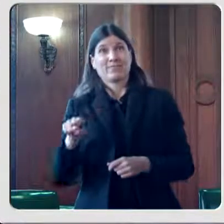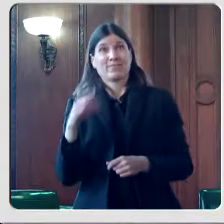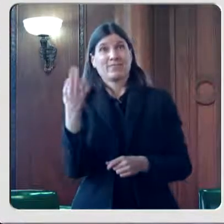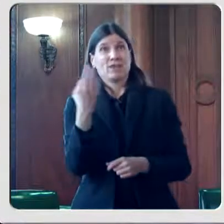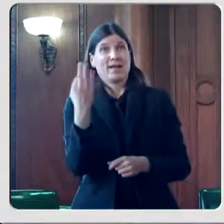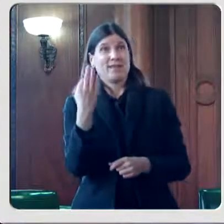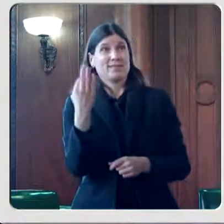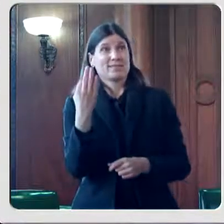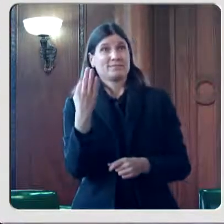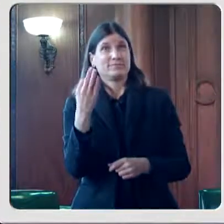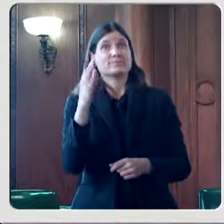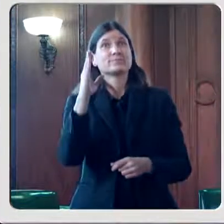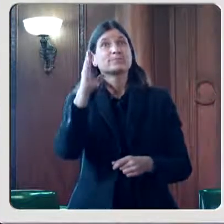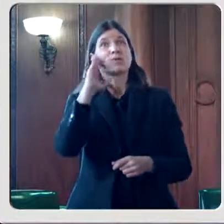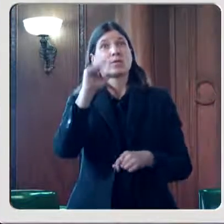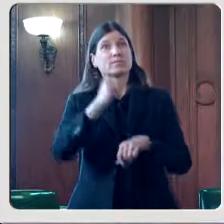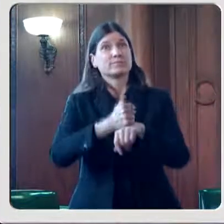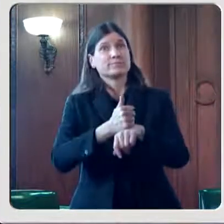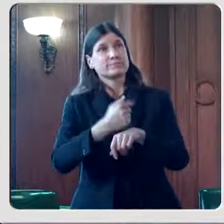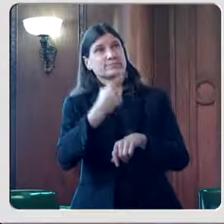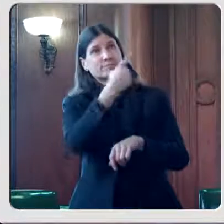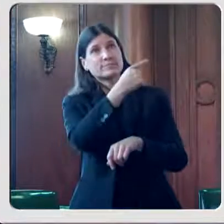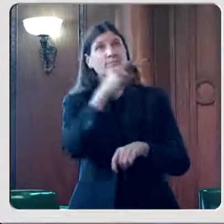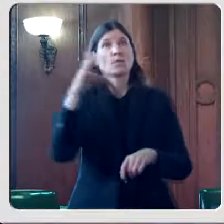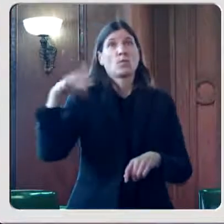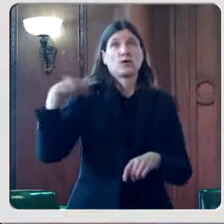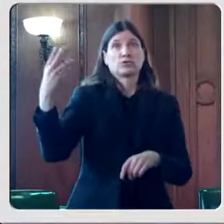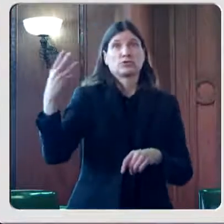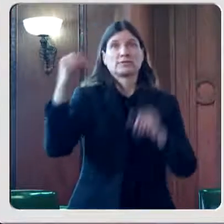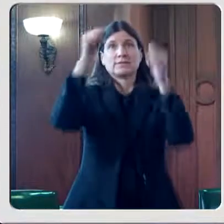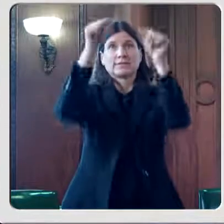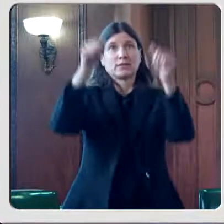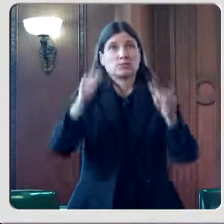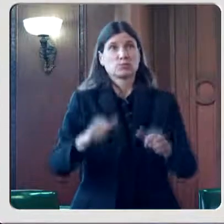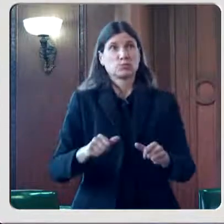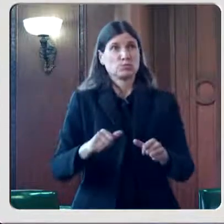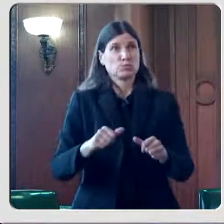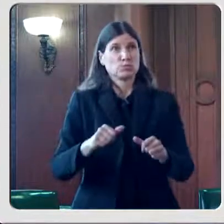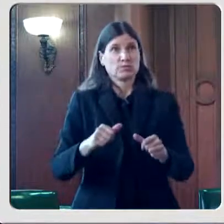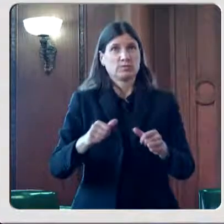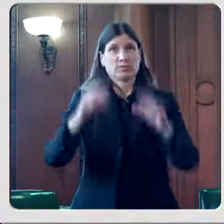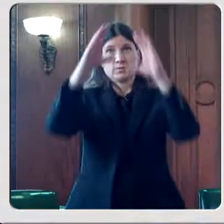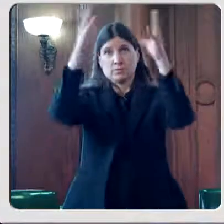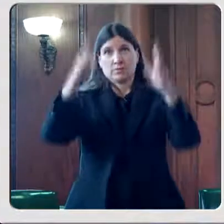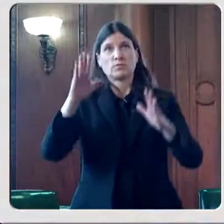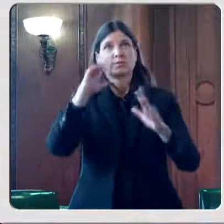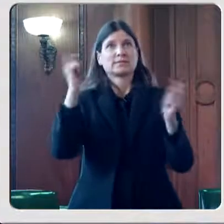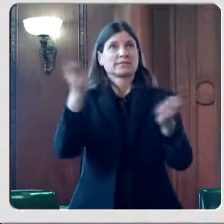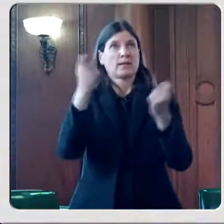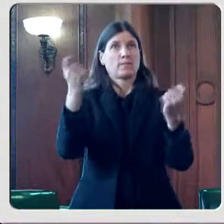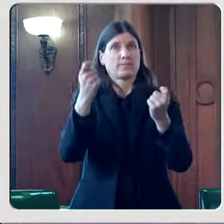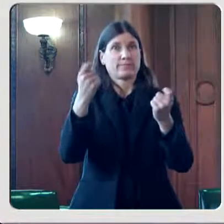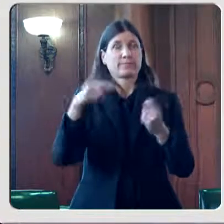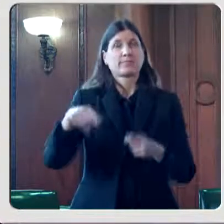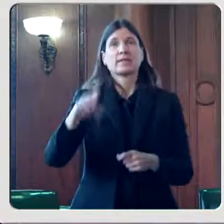Street. President of Daughters of American Revolution, Holly Blair, does that faithfully every year, so thank you,